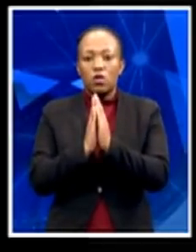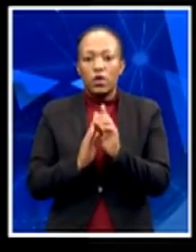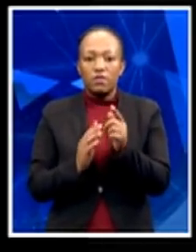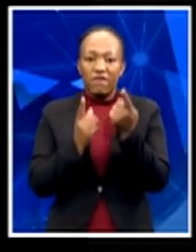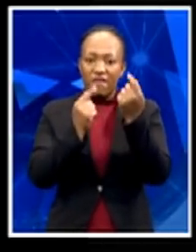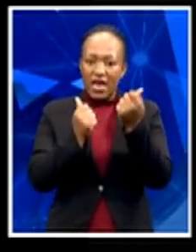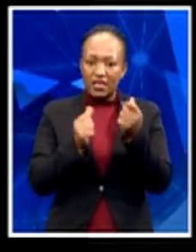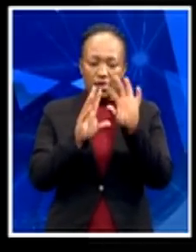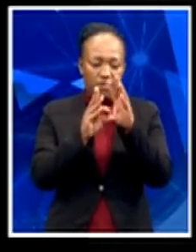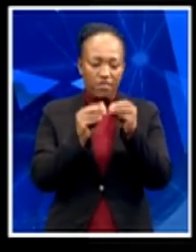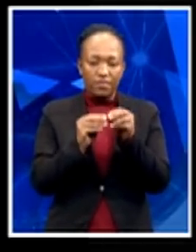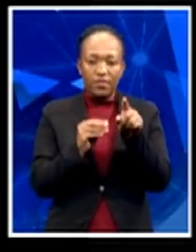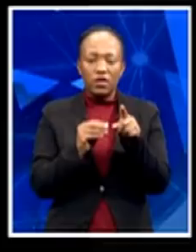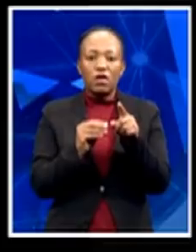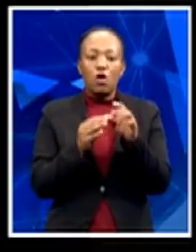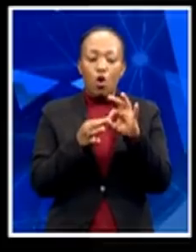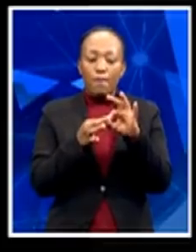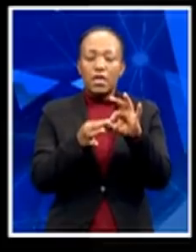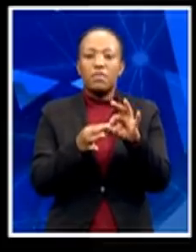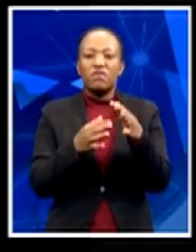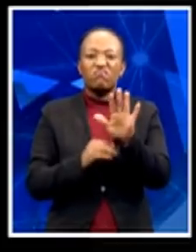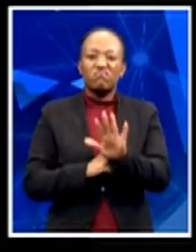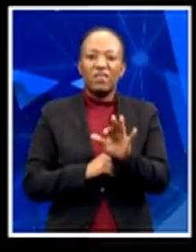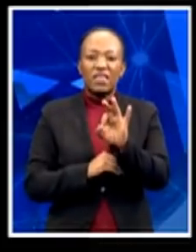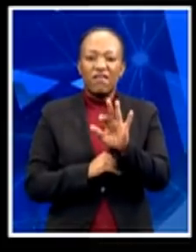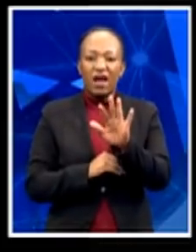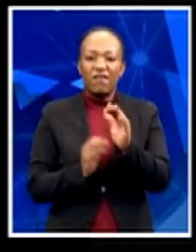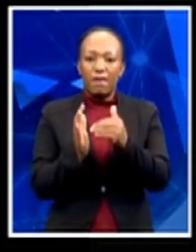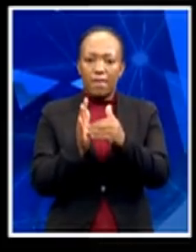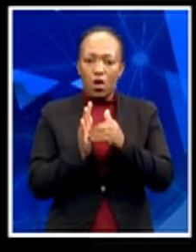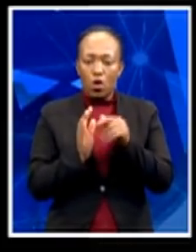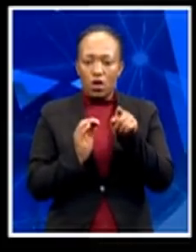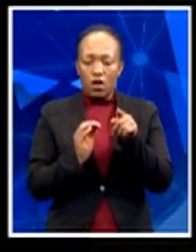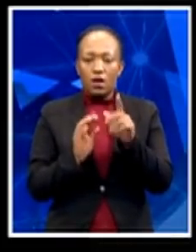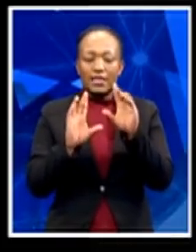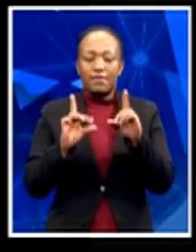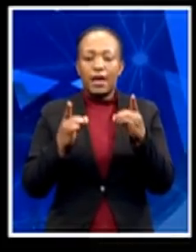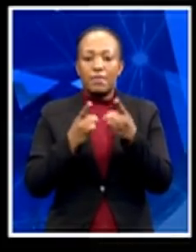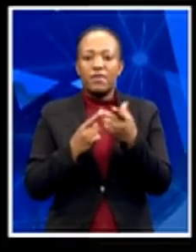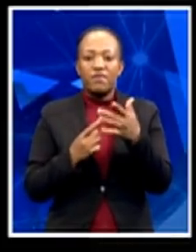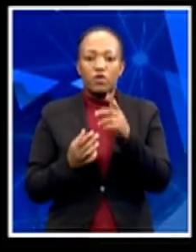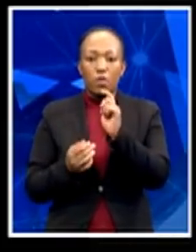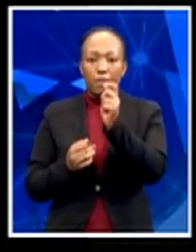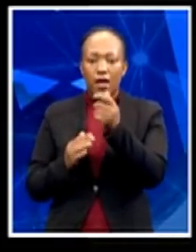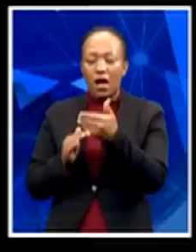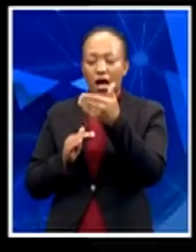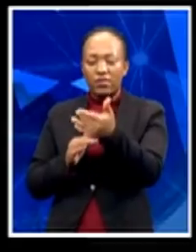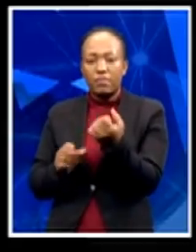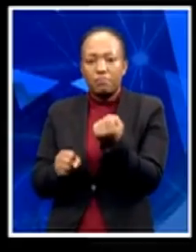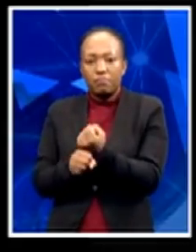of approximately 35 million that the department ended up paying after the expansion, before the expansion was